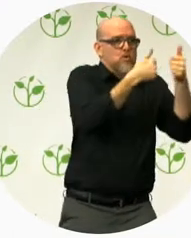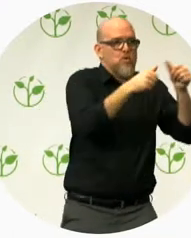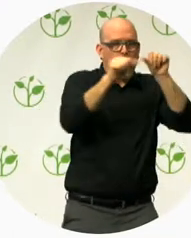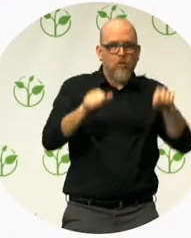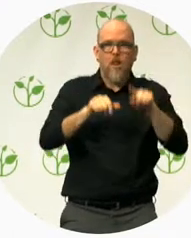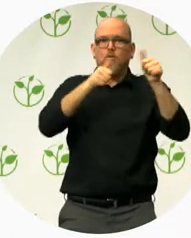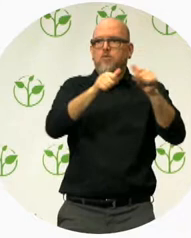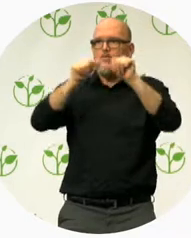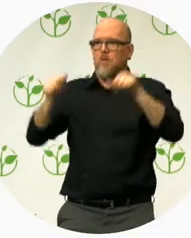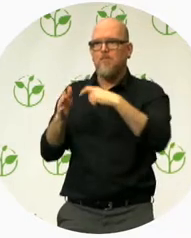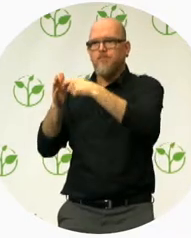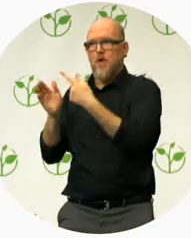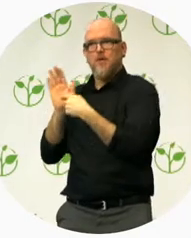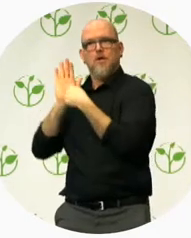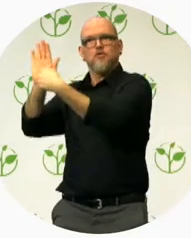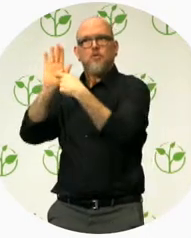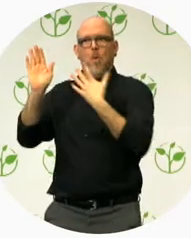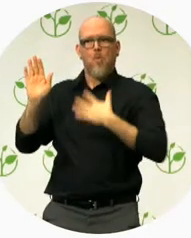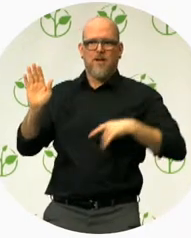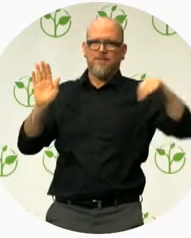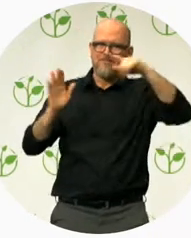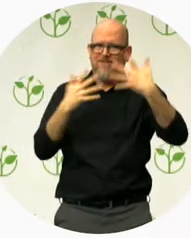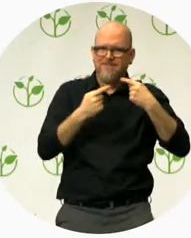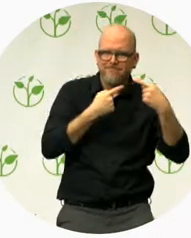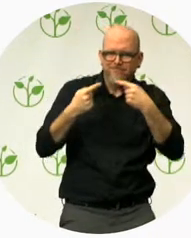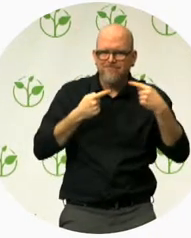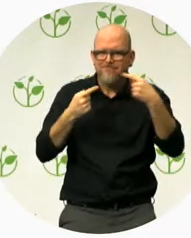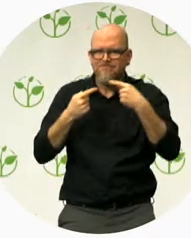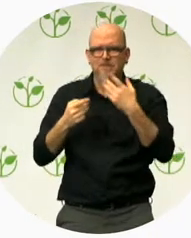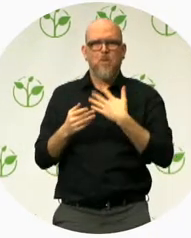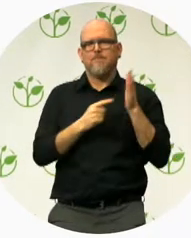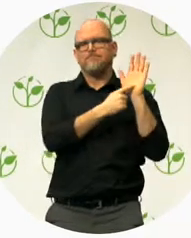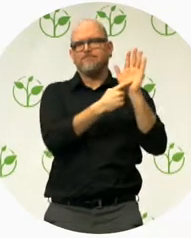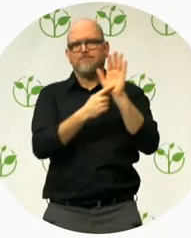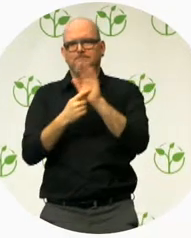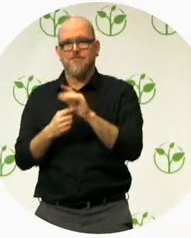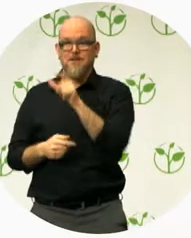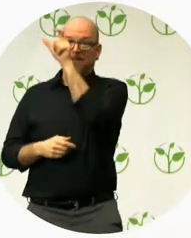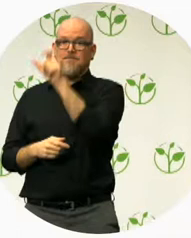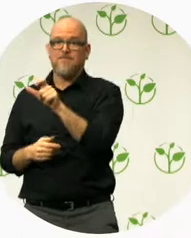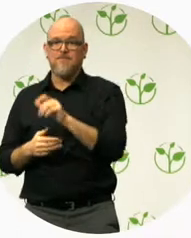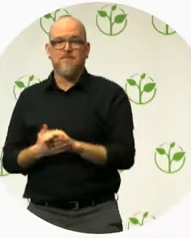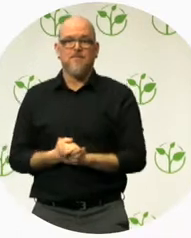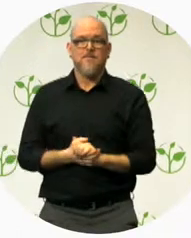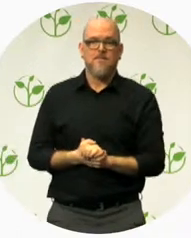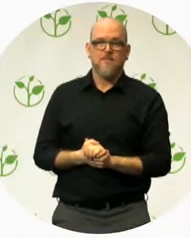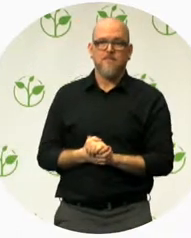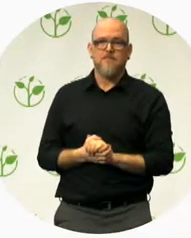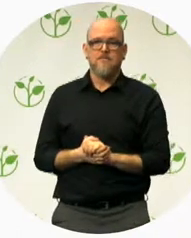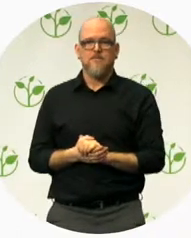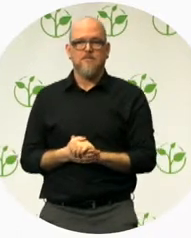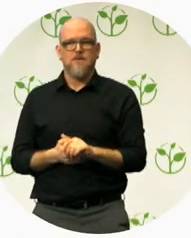I'm so grateful that the founder of Ashoka, Bill Drayton, has sent us the following video